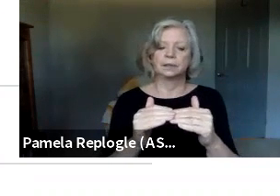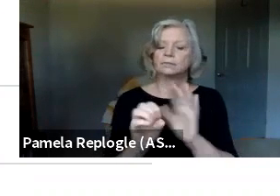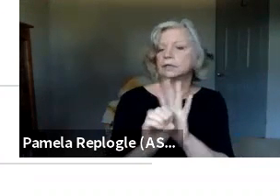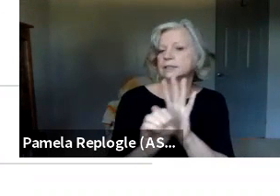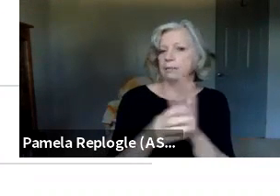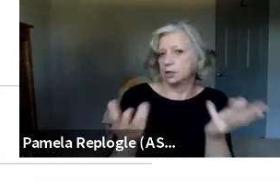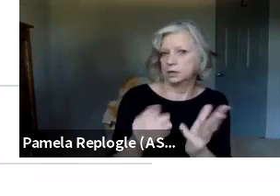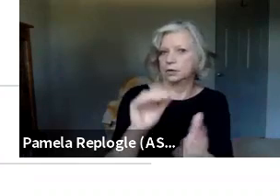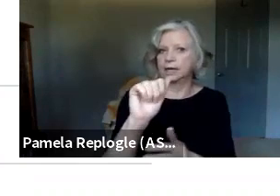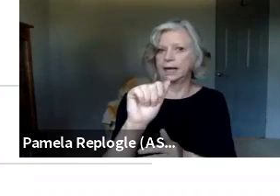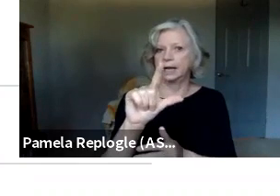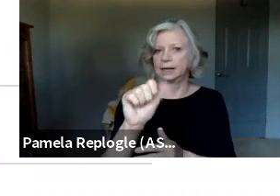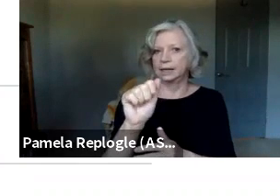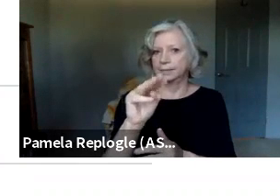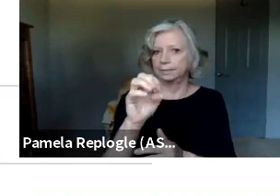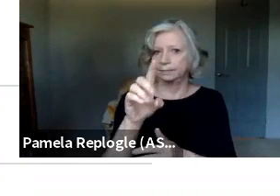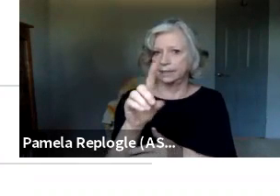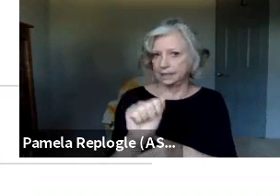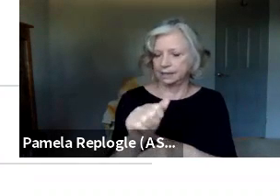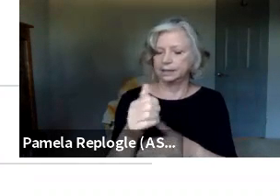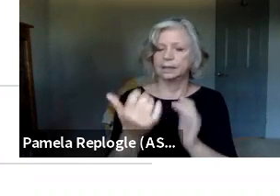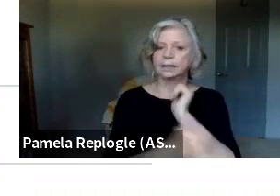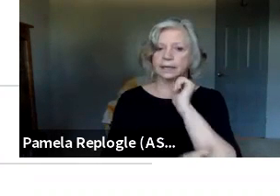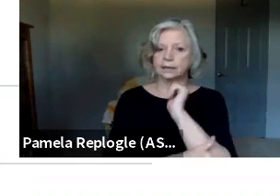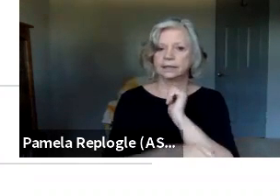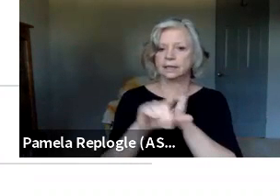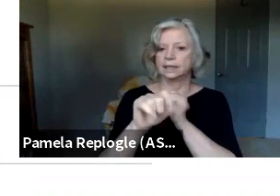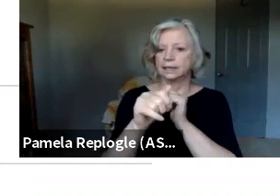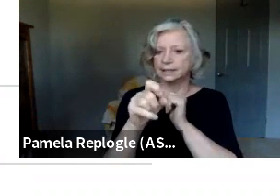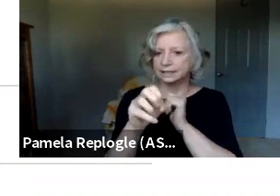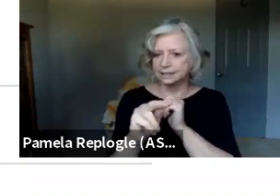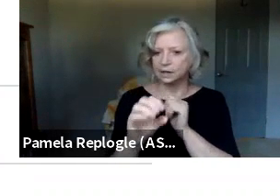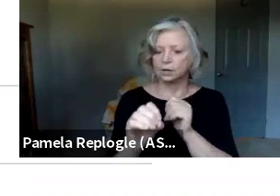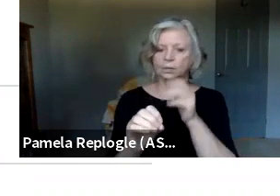where our Latino residents and Black residents